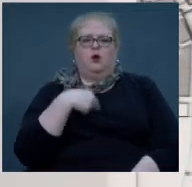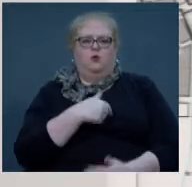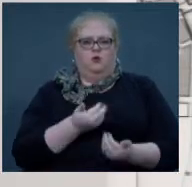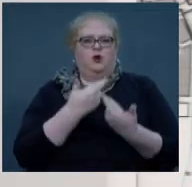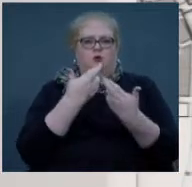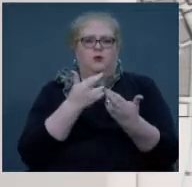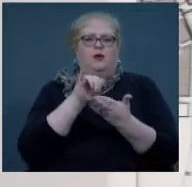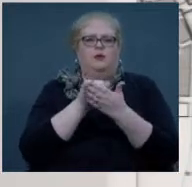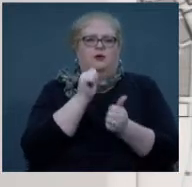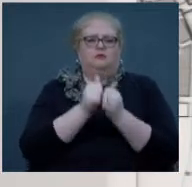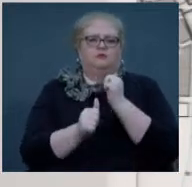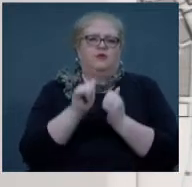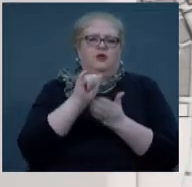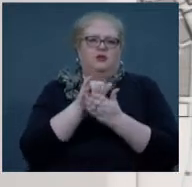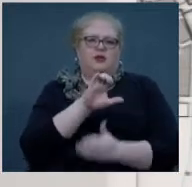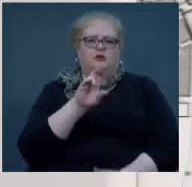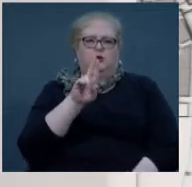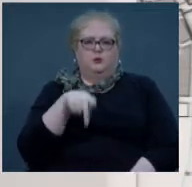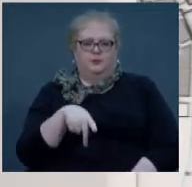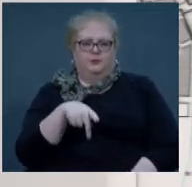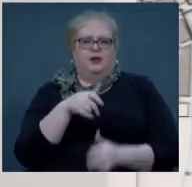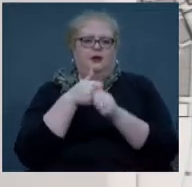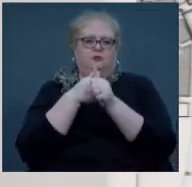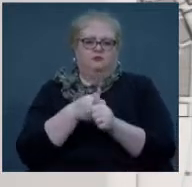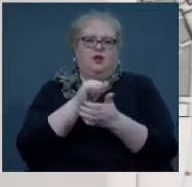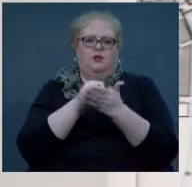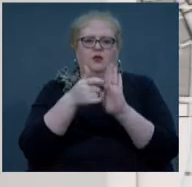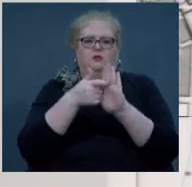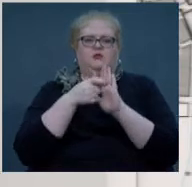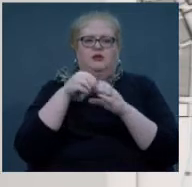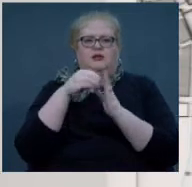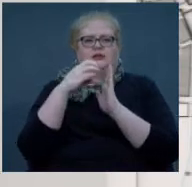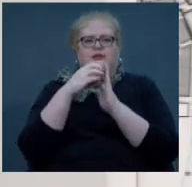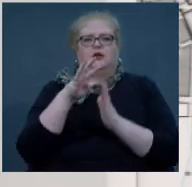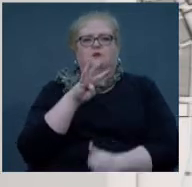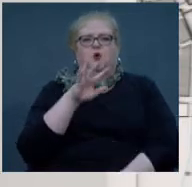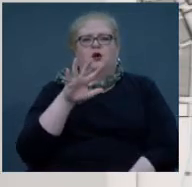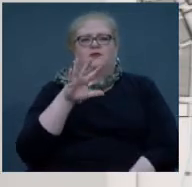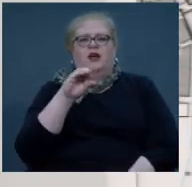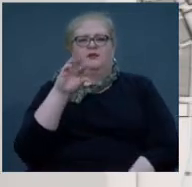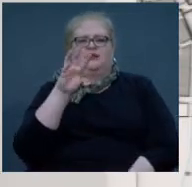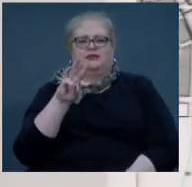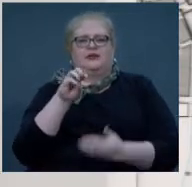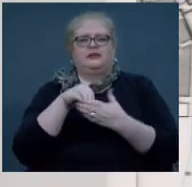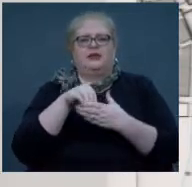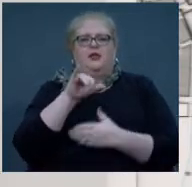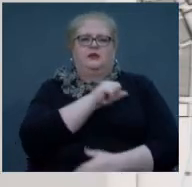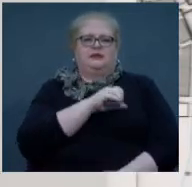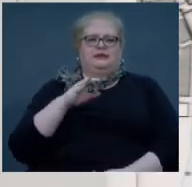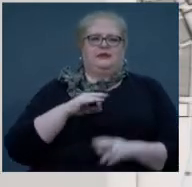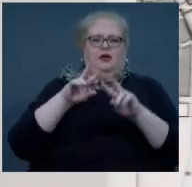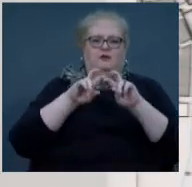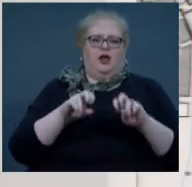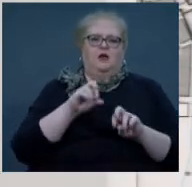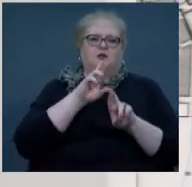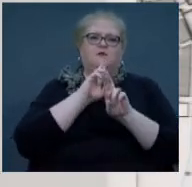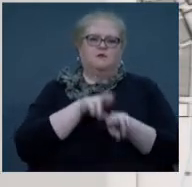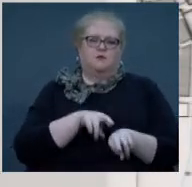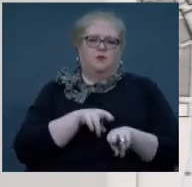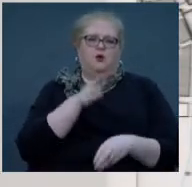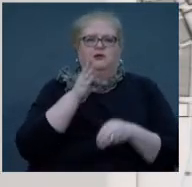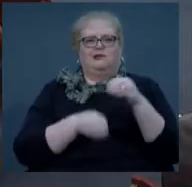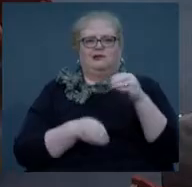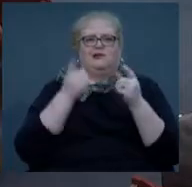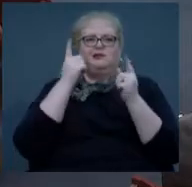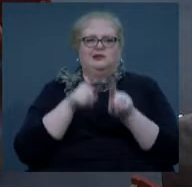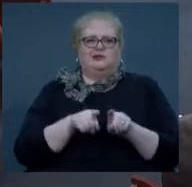CUP subject to compliance with the comments and conditions outlined in sections 4, 5, and 6 of the staff analysis in the agenda staff report. That concludes the